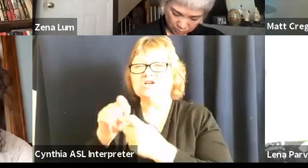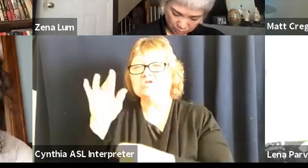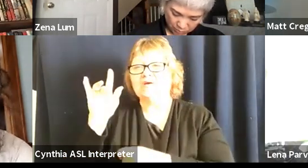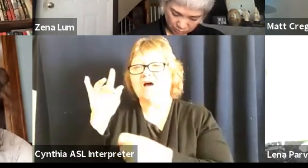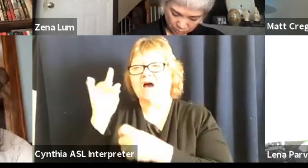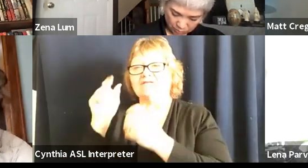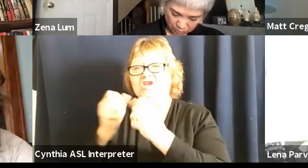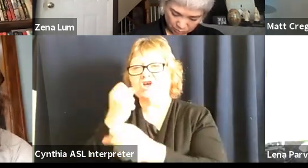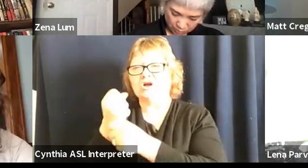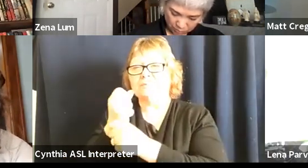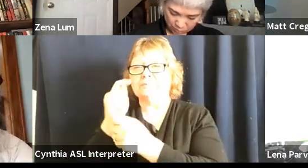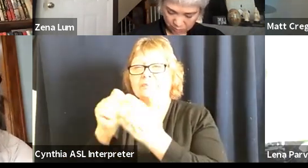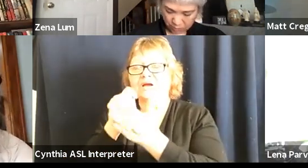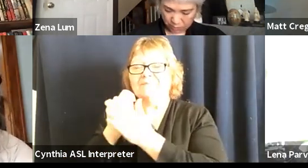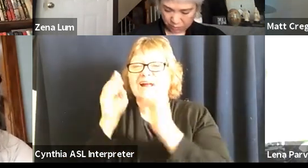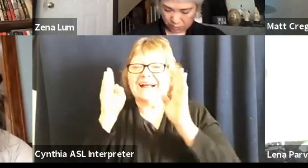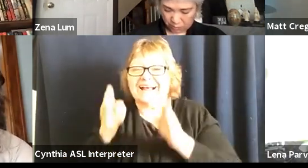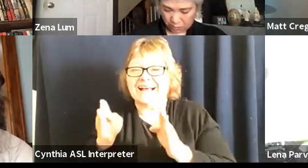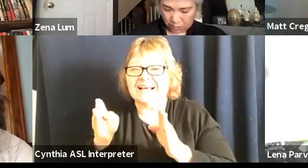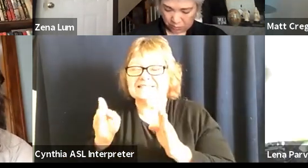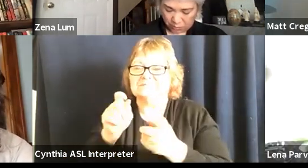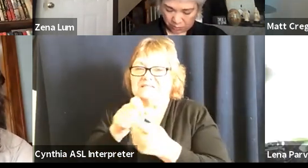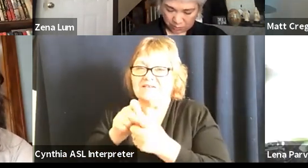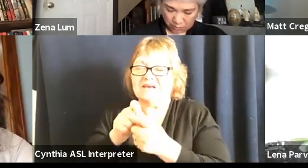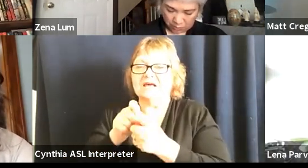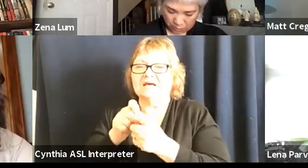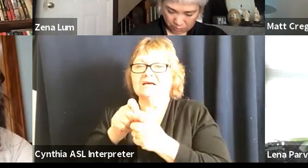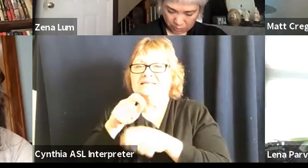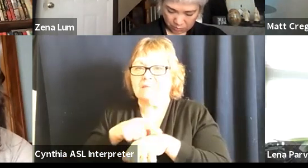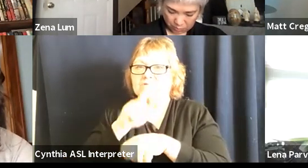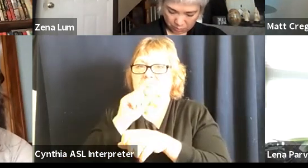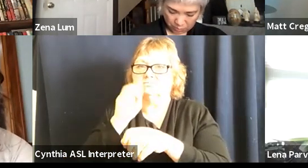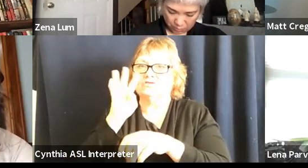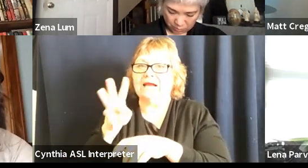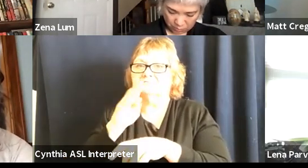period where intentional effort was made to create